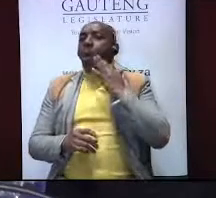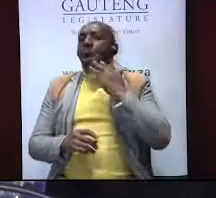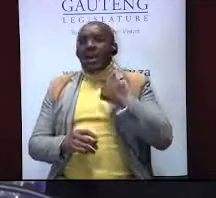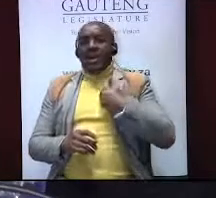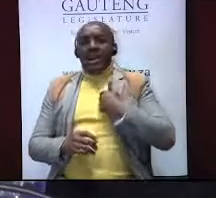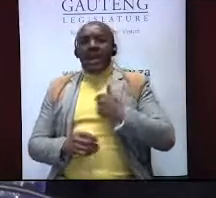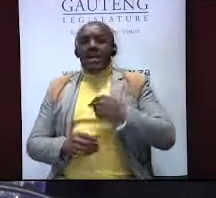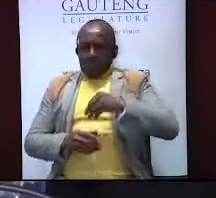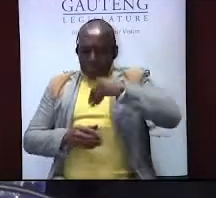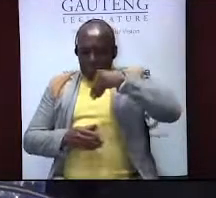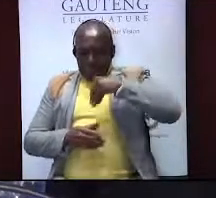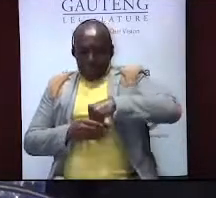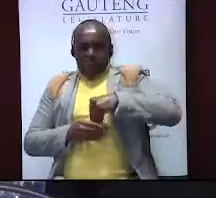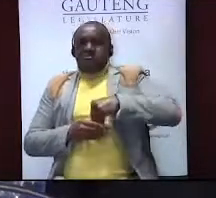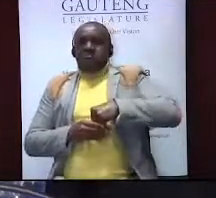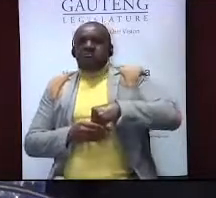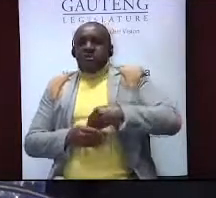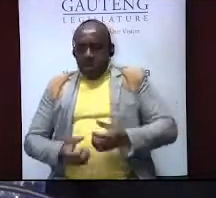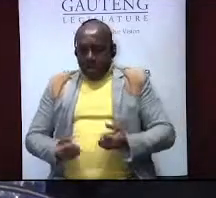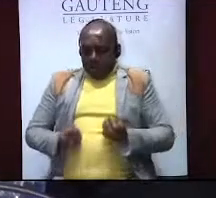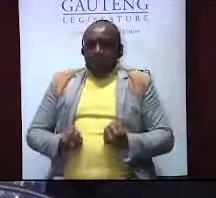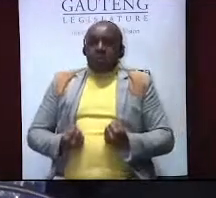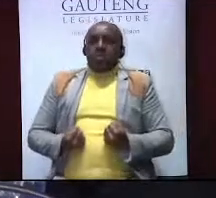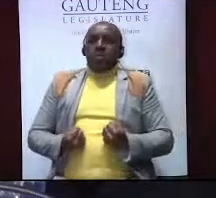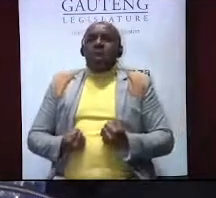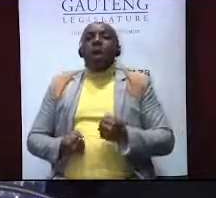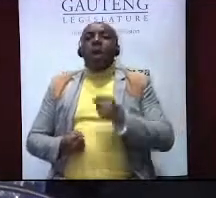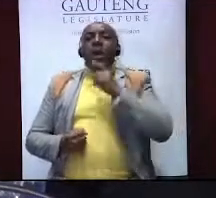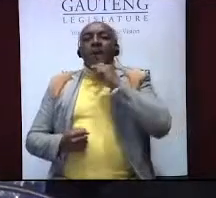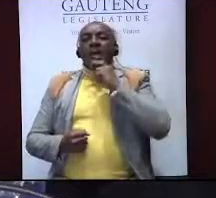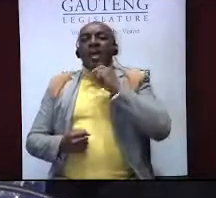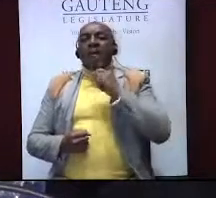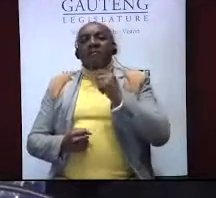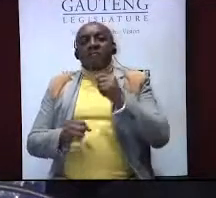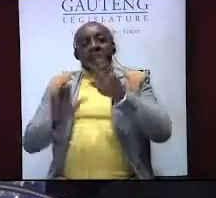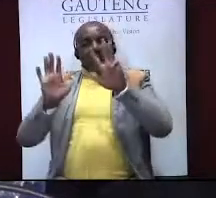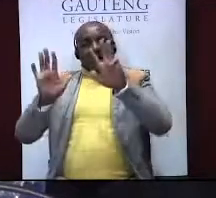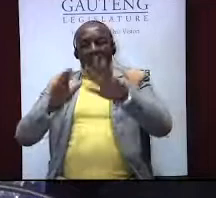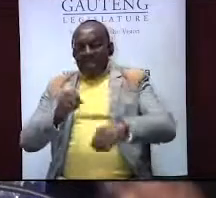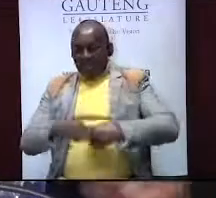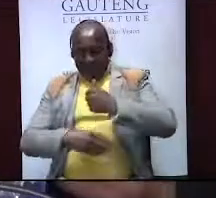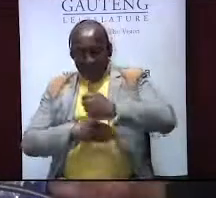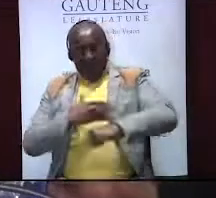be knowing what needs to be done.